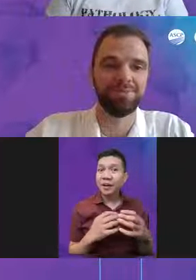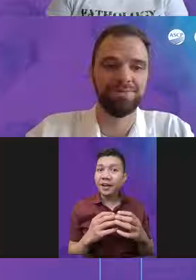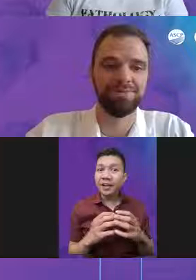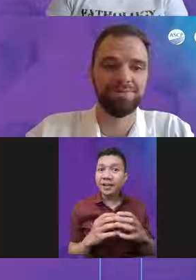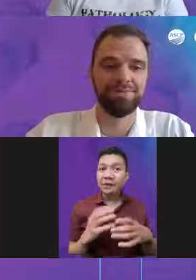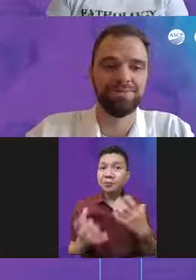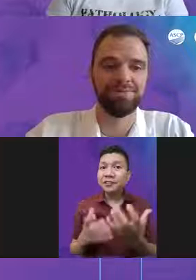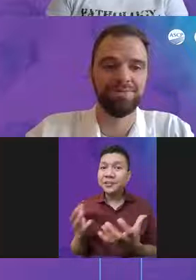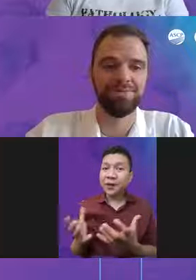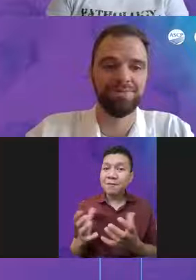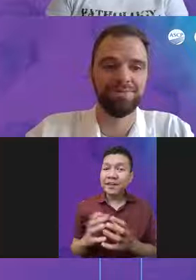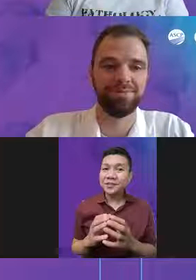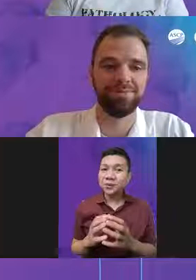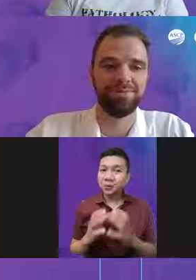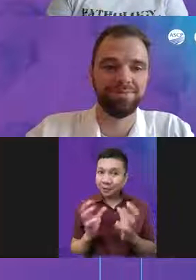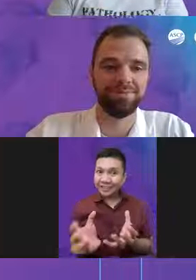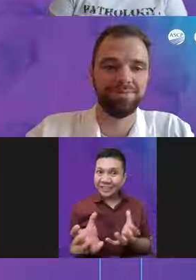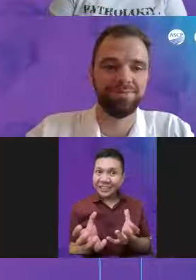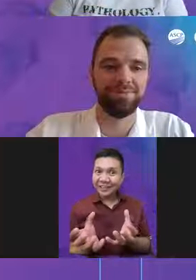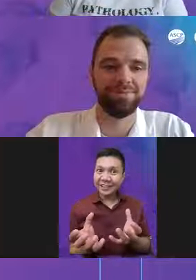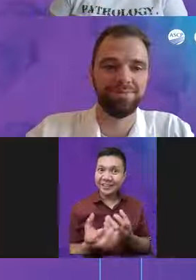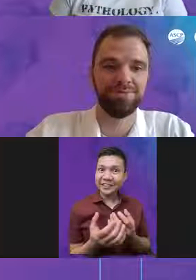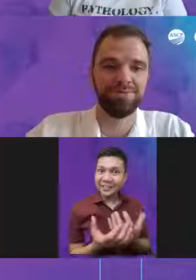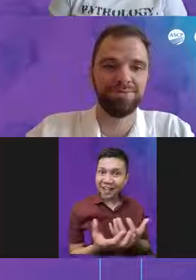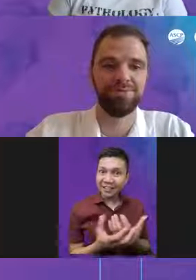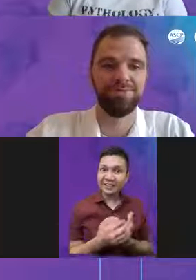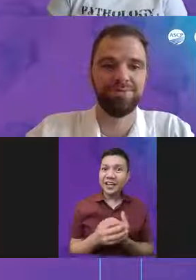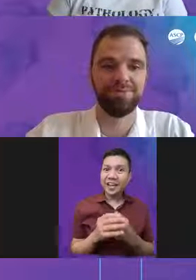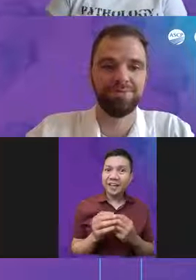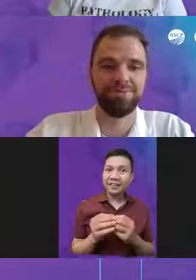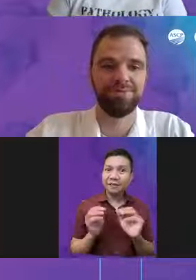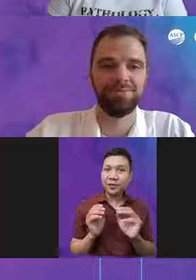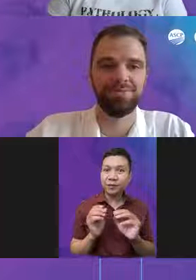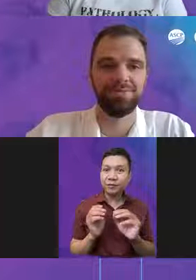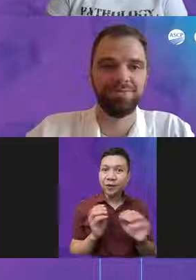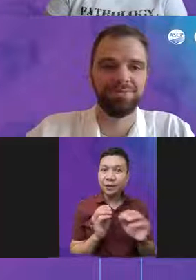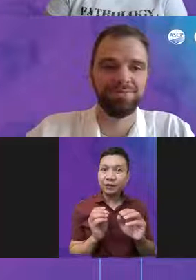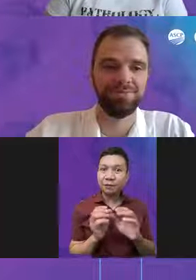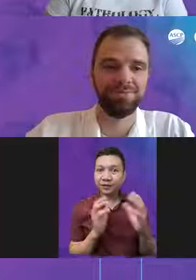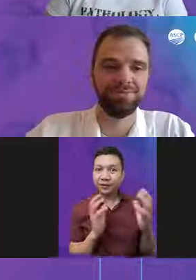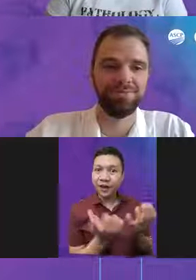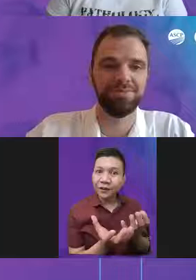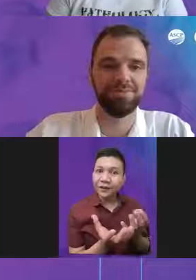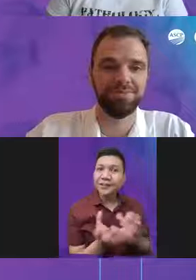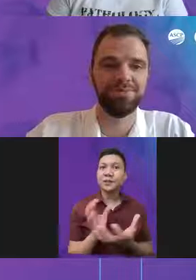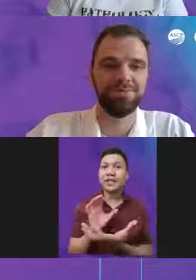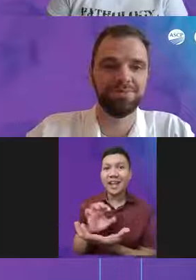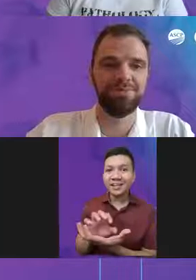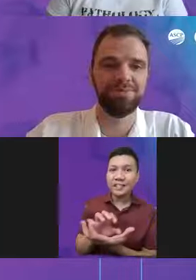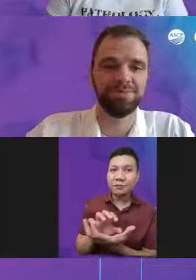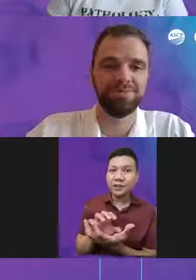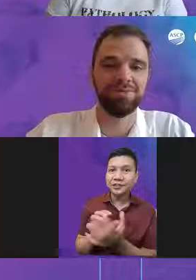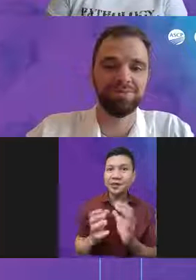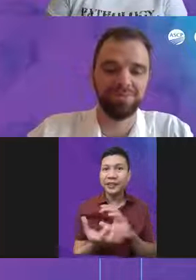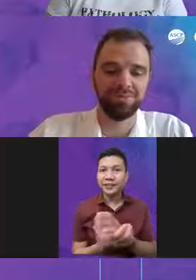Right. But like what we're describing is to critique the cell and, you know, knowing what the color is, what the